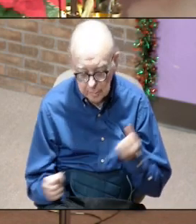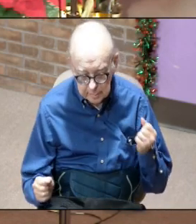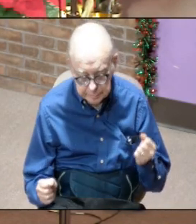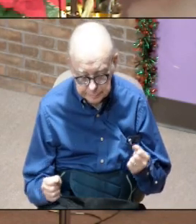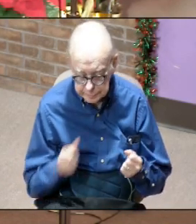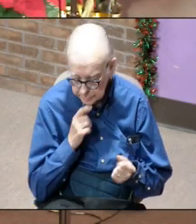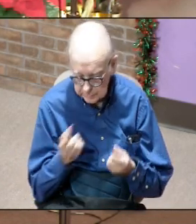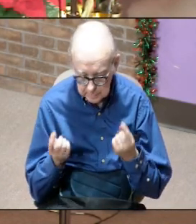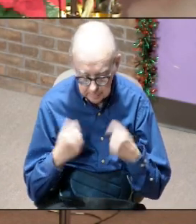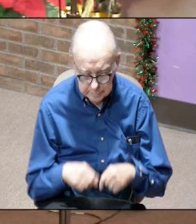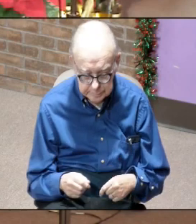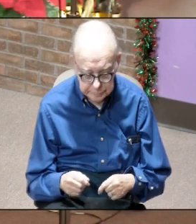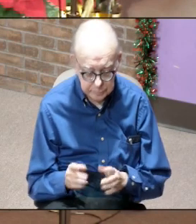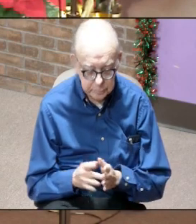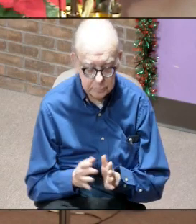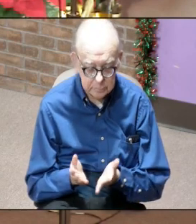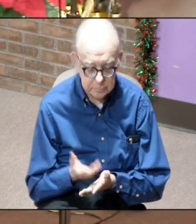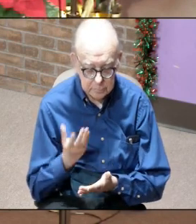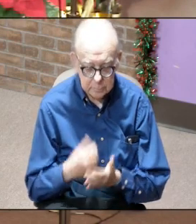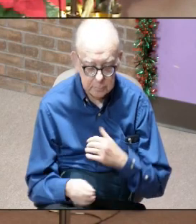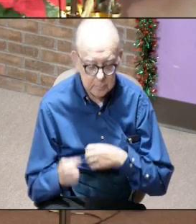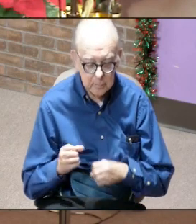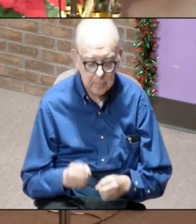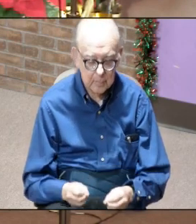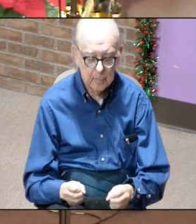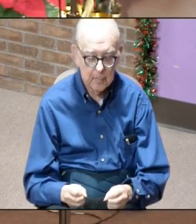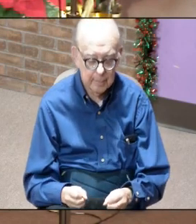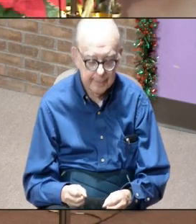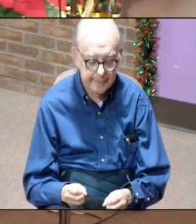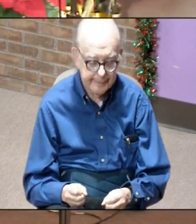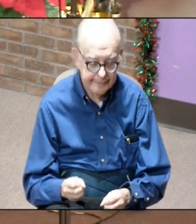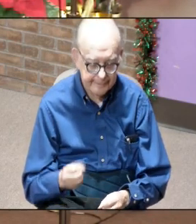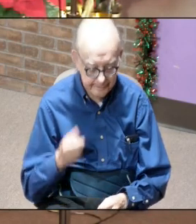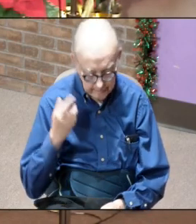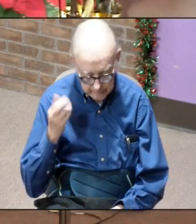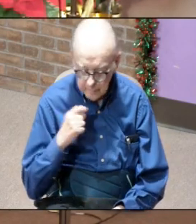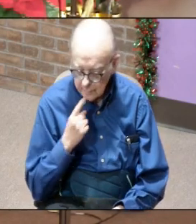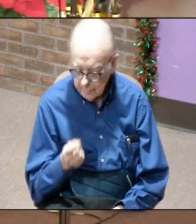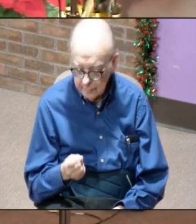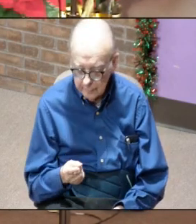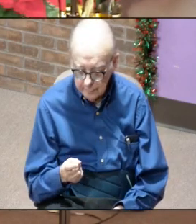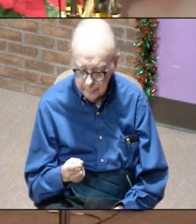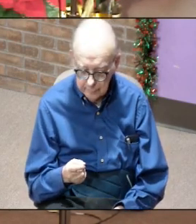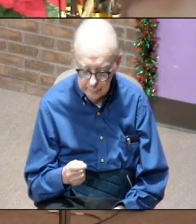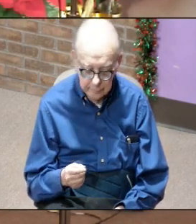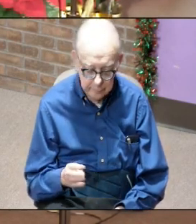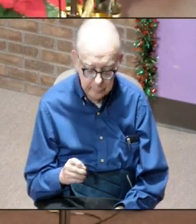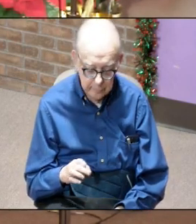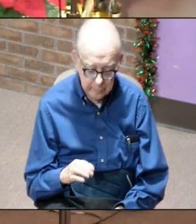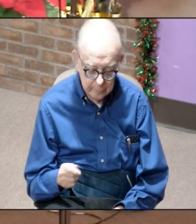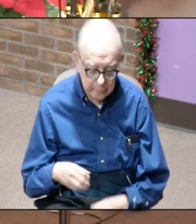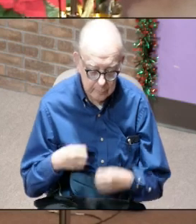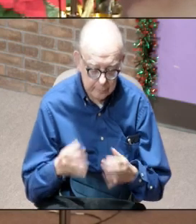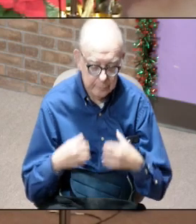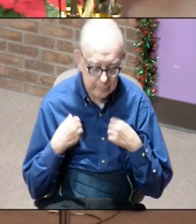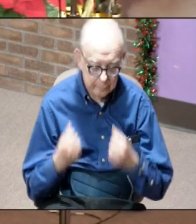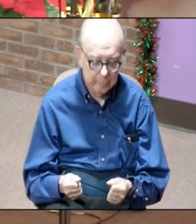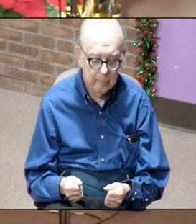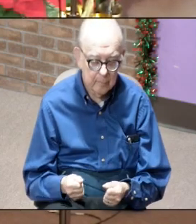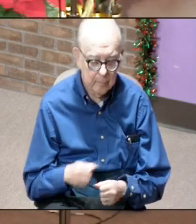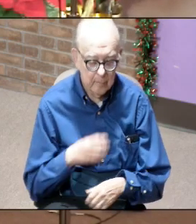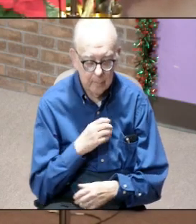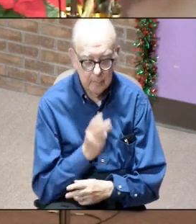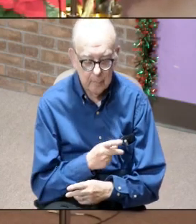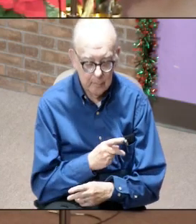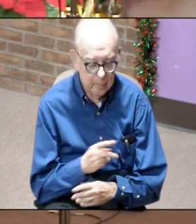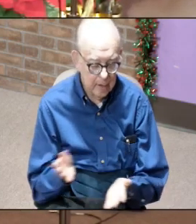who is coming, the Bible says, out of the sea. And Revelation also says that the dragon gave the beast his power, his throne,